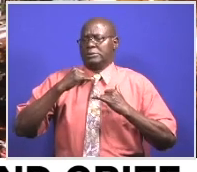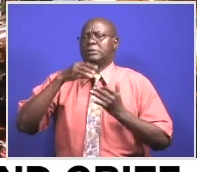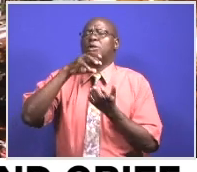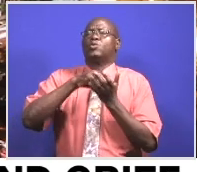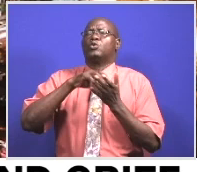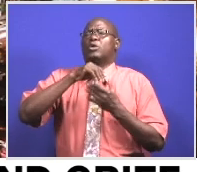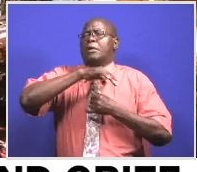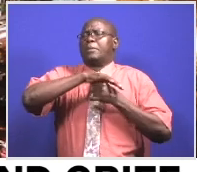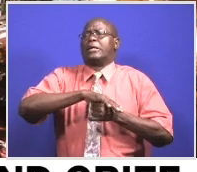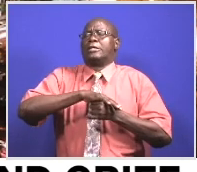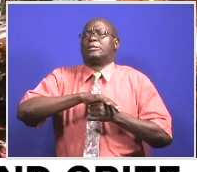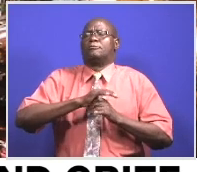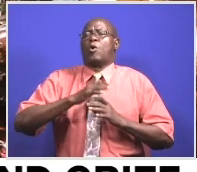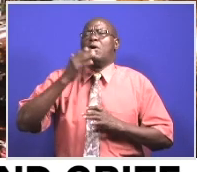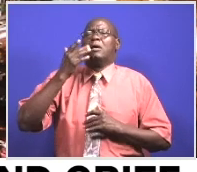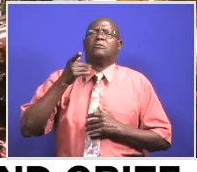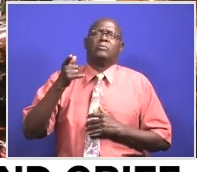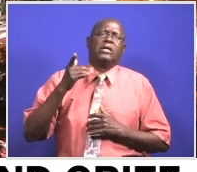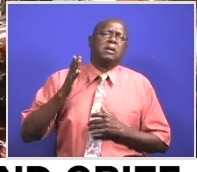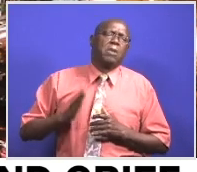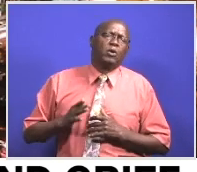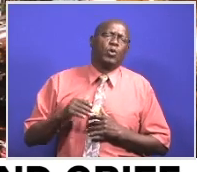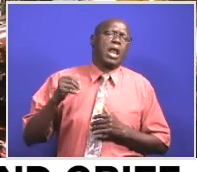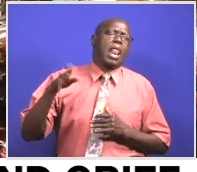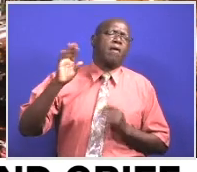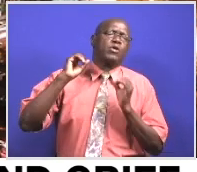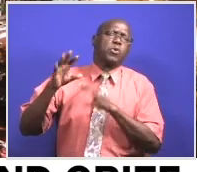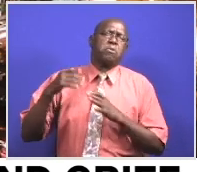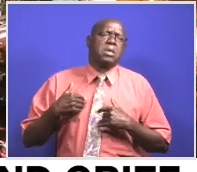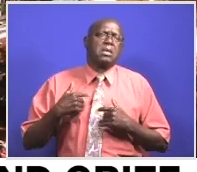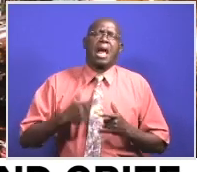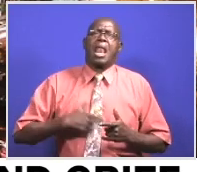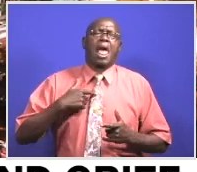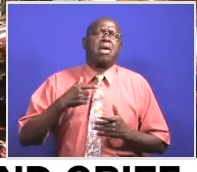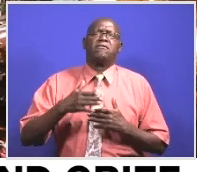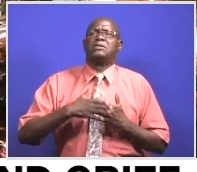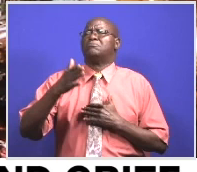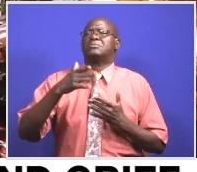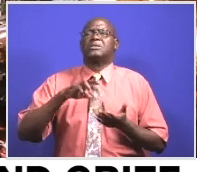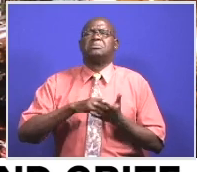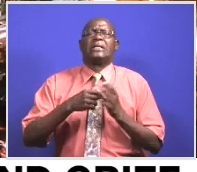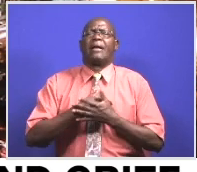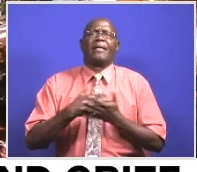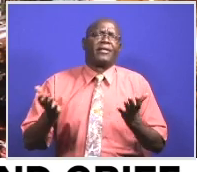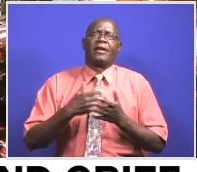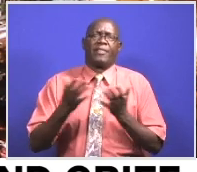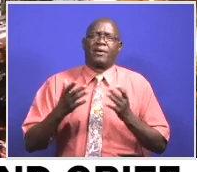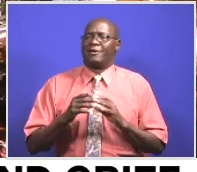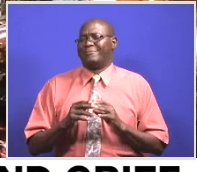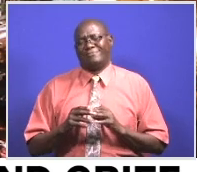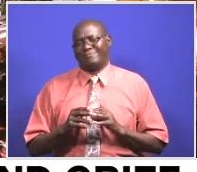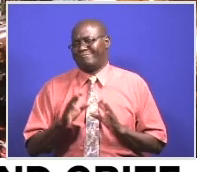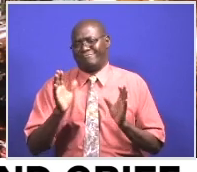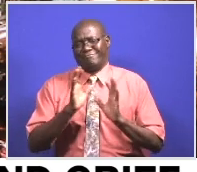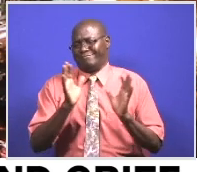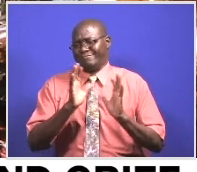Because so-and-so left me, life has no meaning. Because so-and-so did this for me, let me tell you, you have a